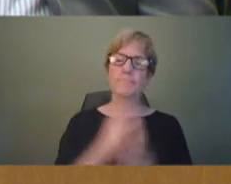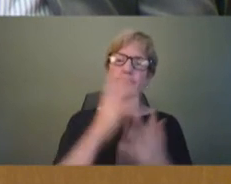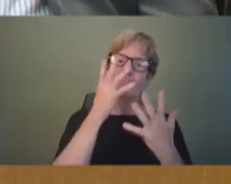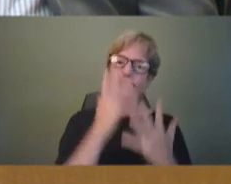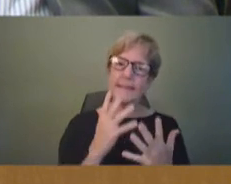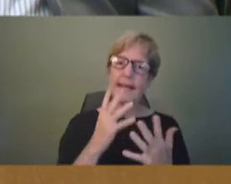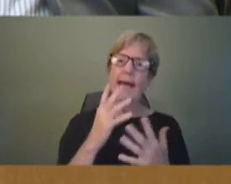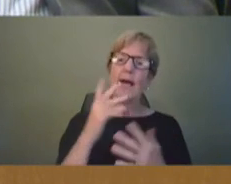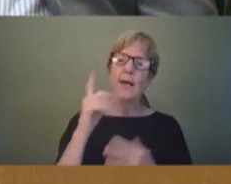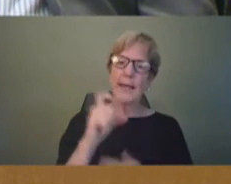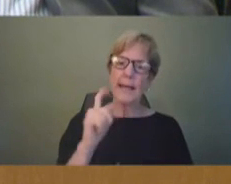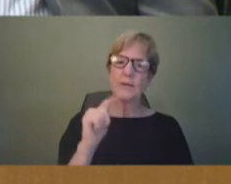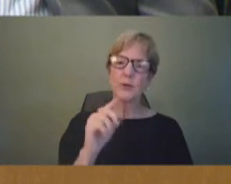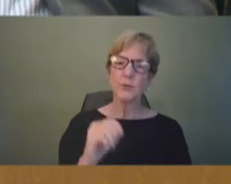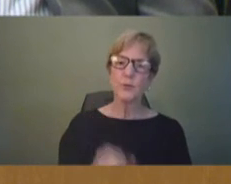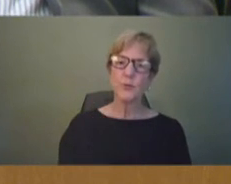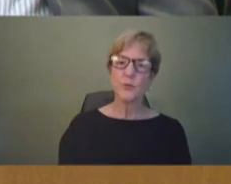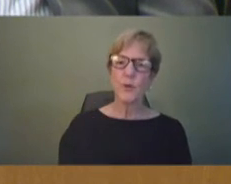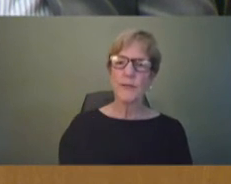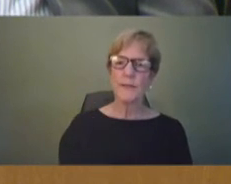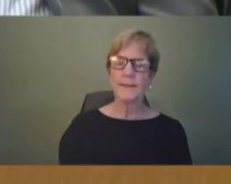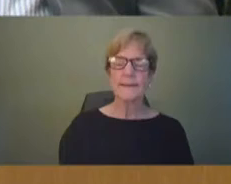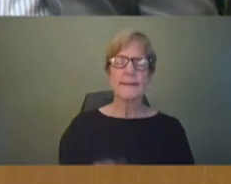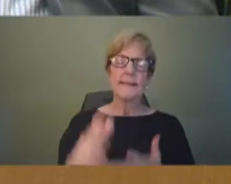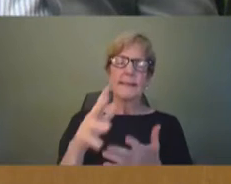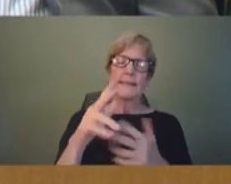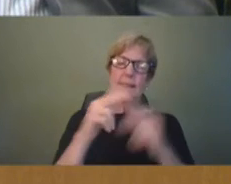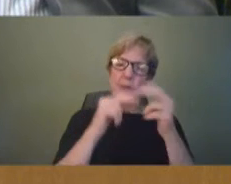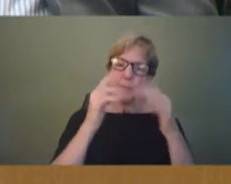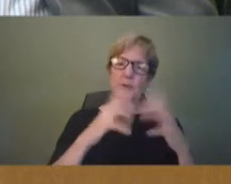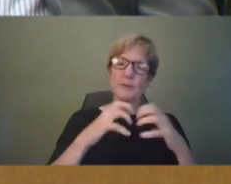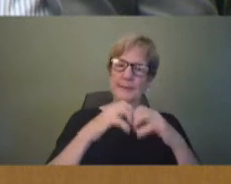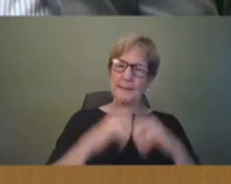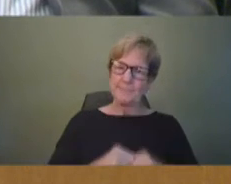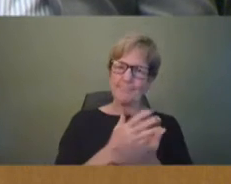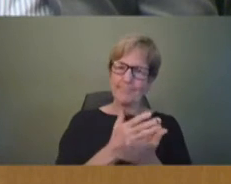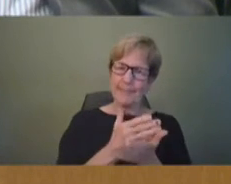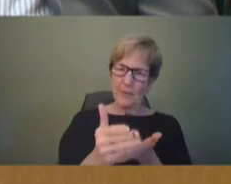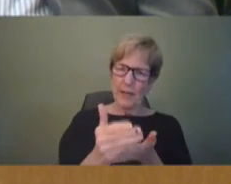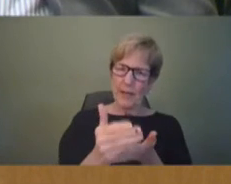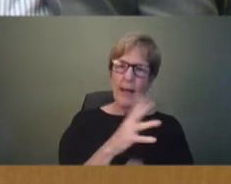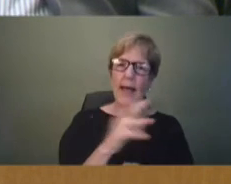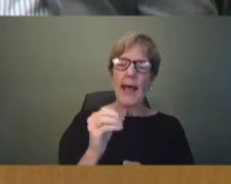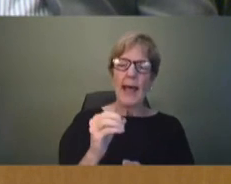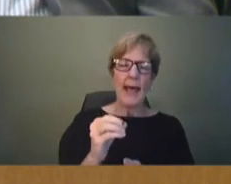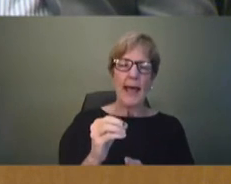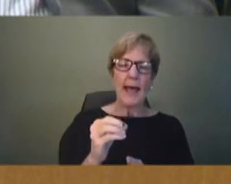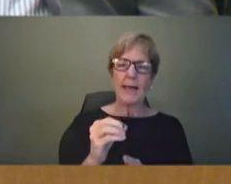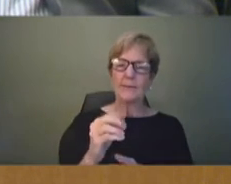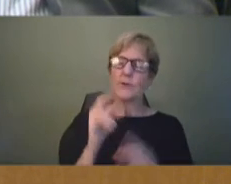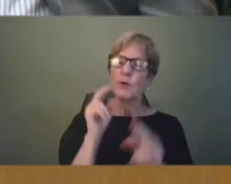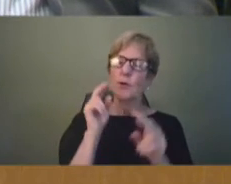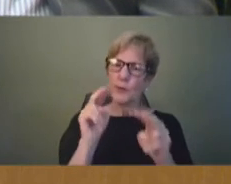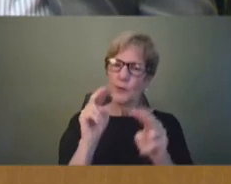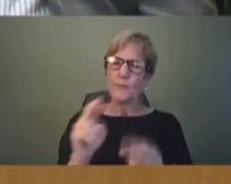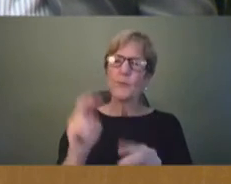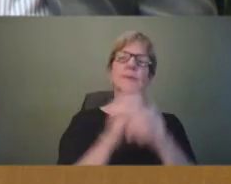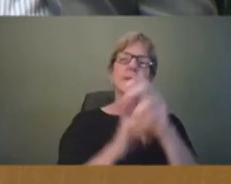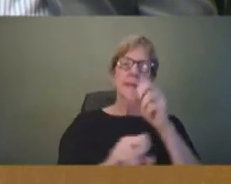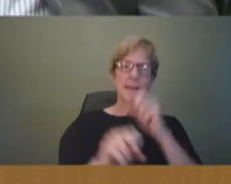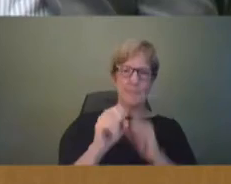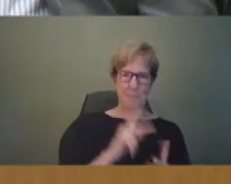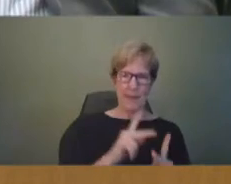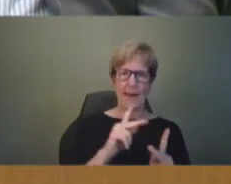to um tear the building down and um we're looking very forward to coming back to the site